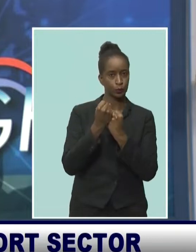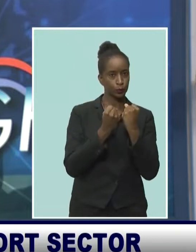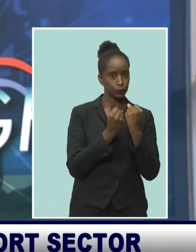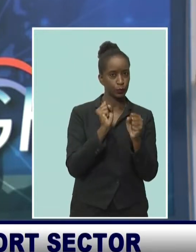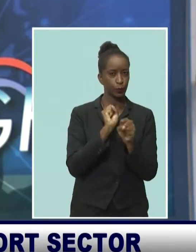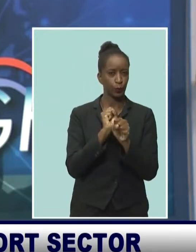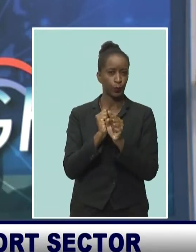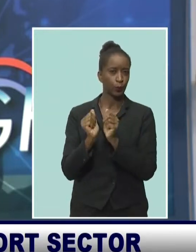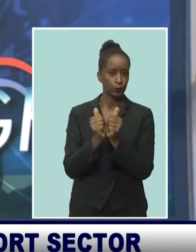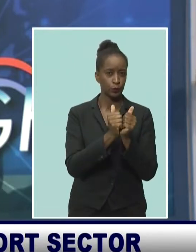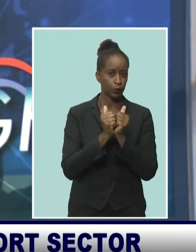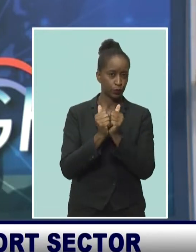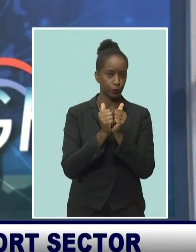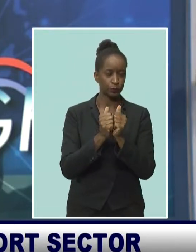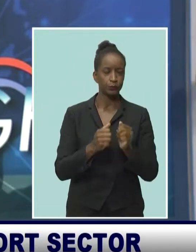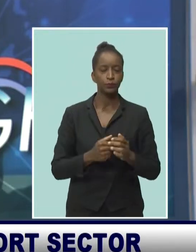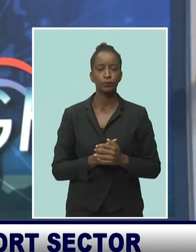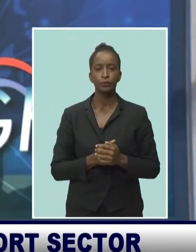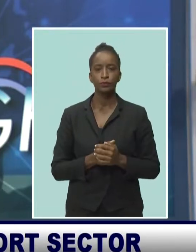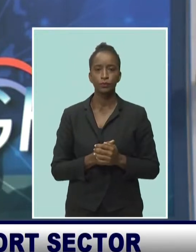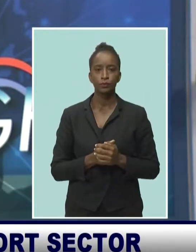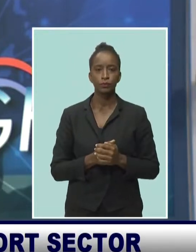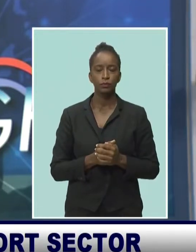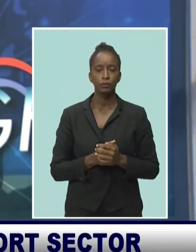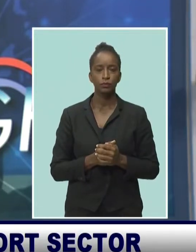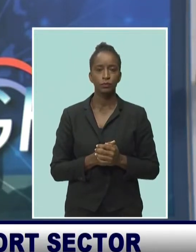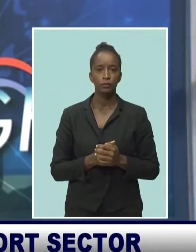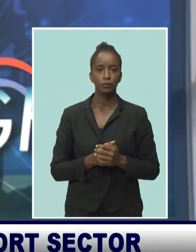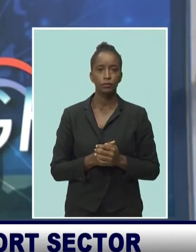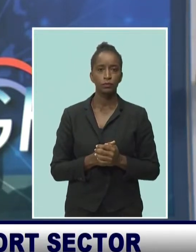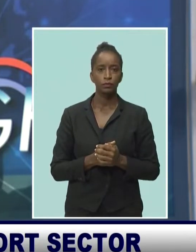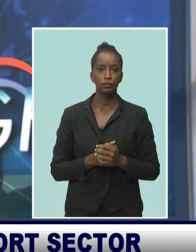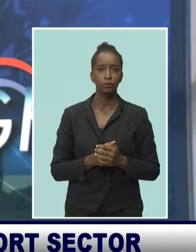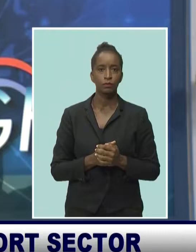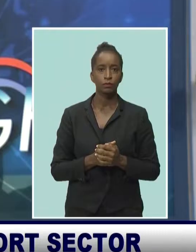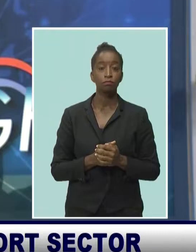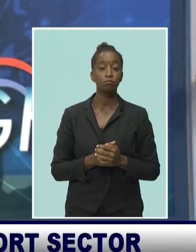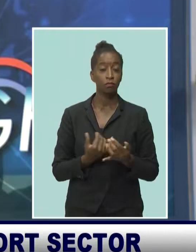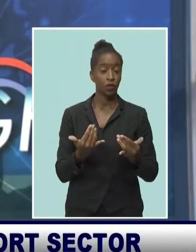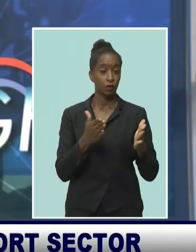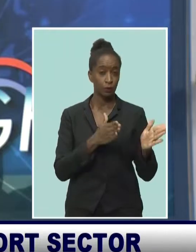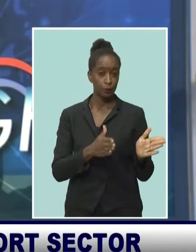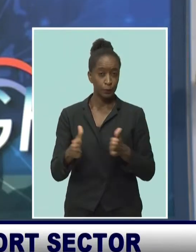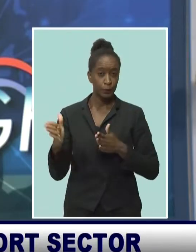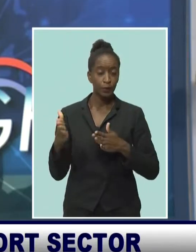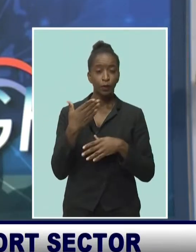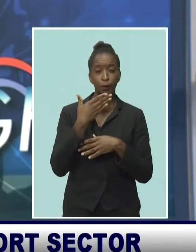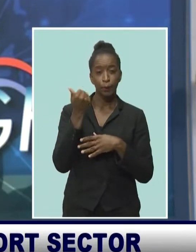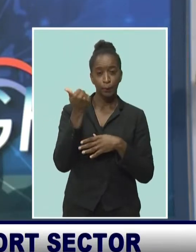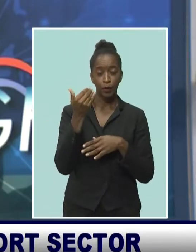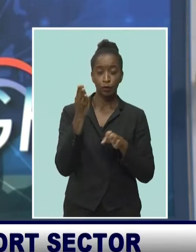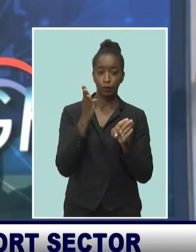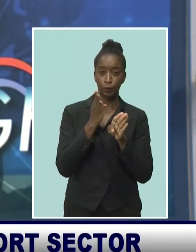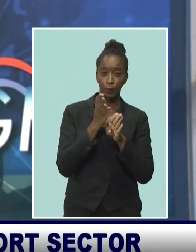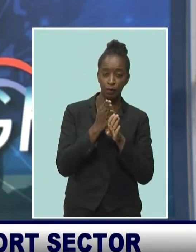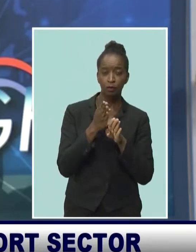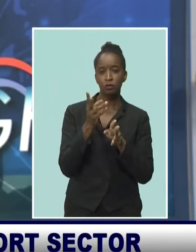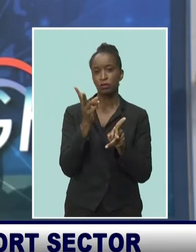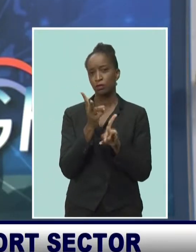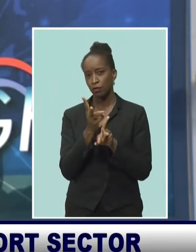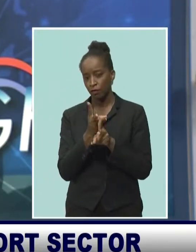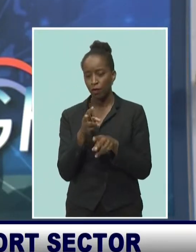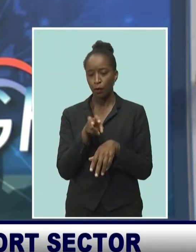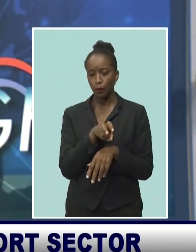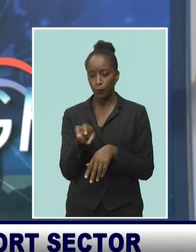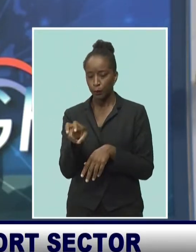In other news on Newsnight, the way is being cleared for a more efficient public transport system, which will include cashless transactions, among